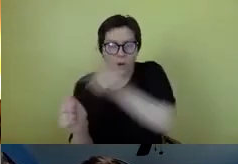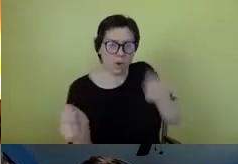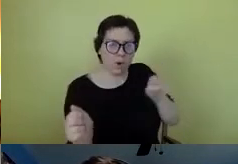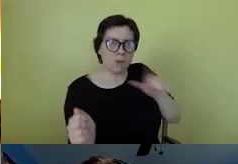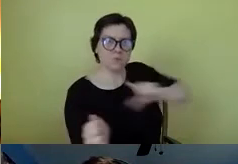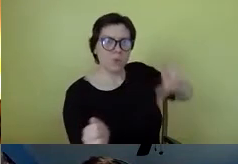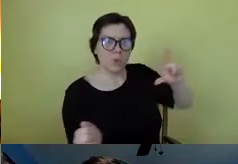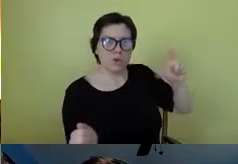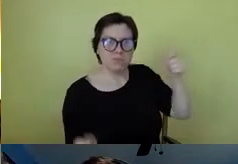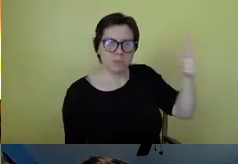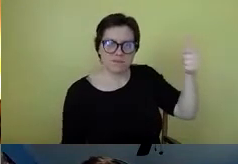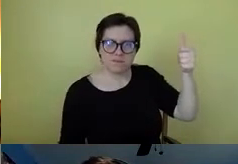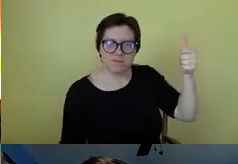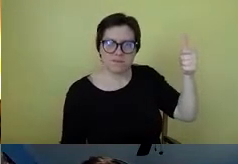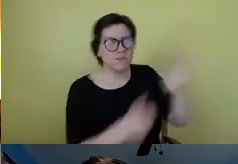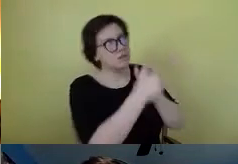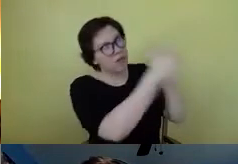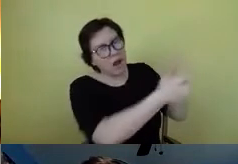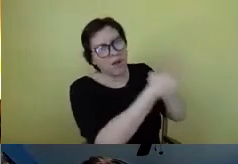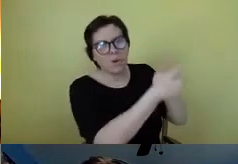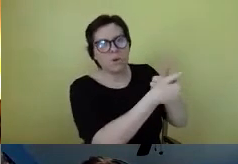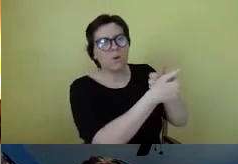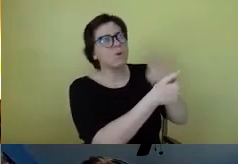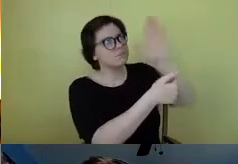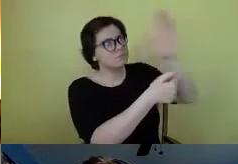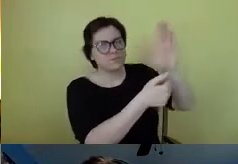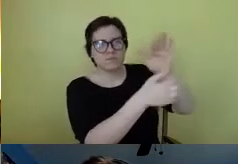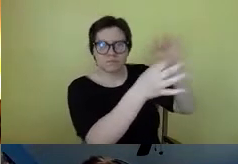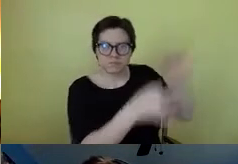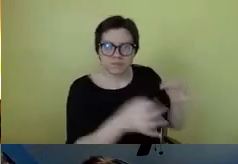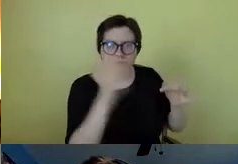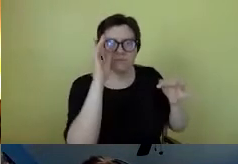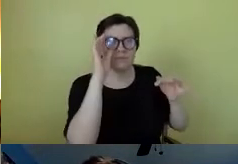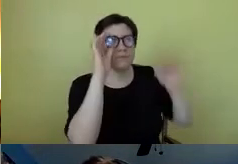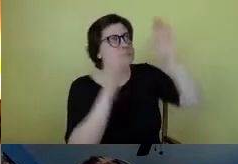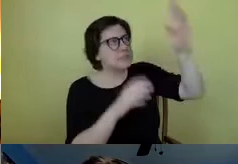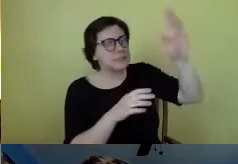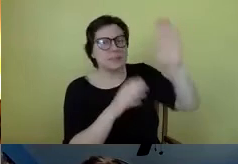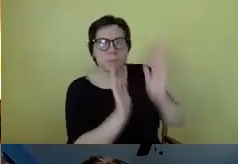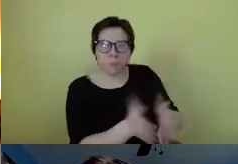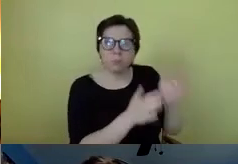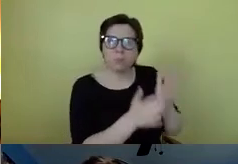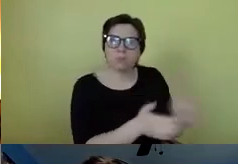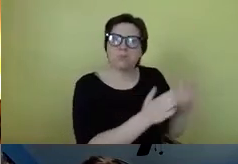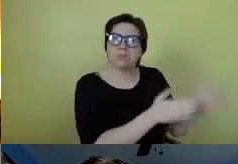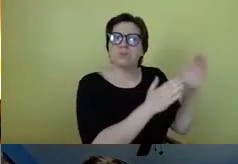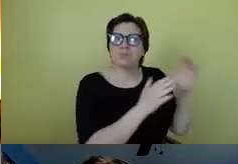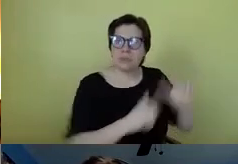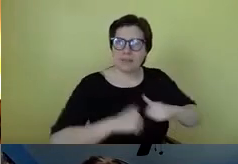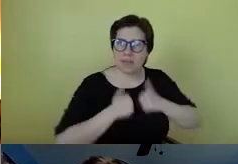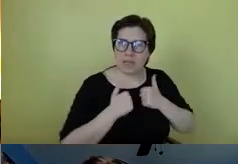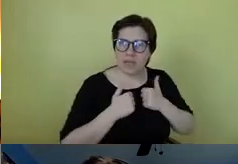himself, that you follow his direction, his pattern of living. But it's the same